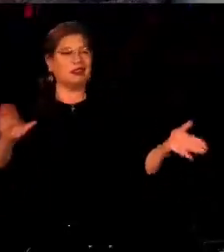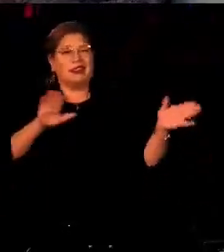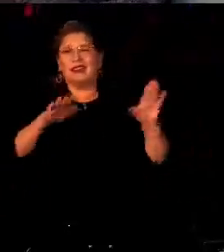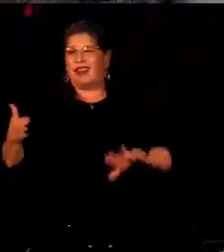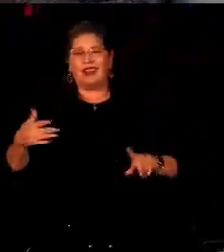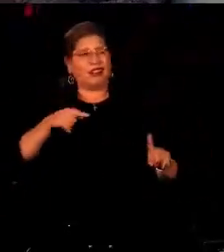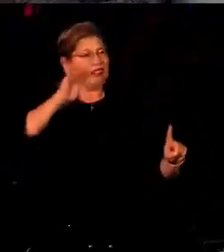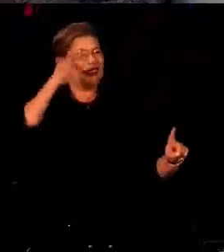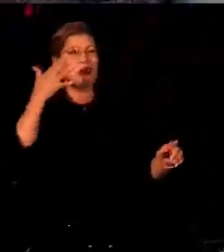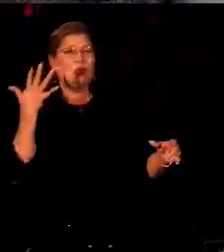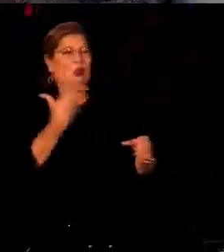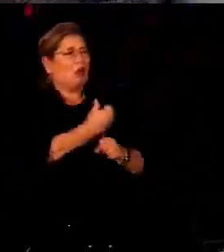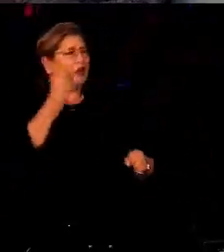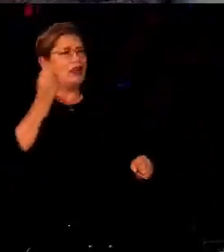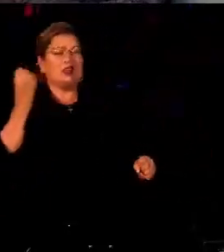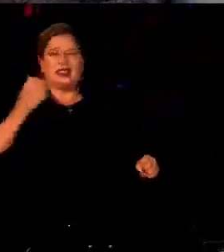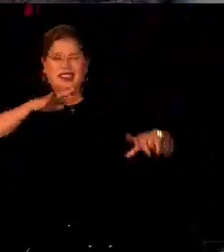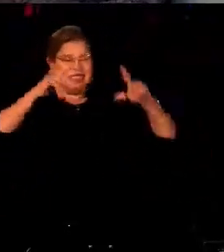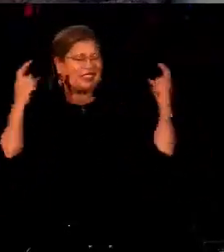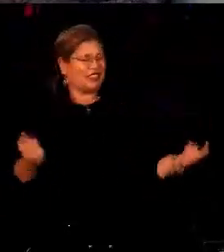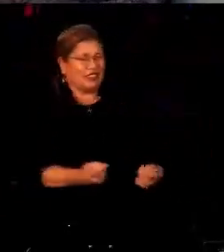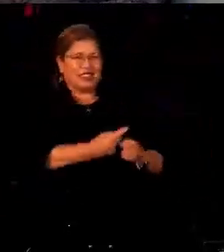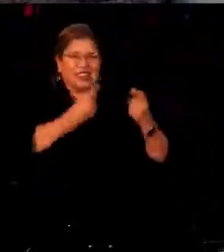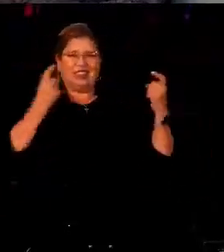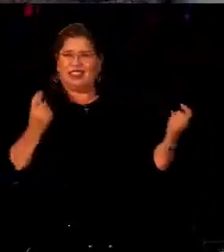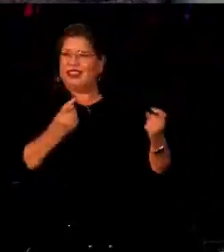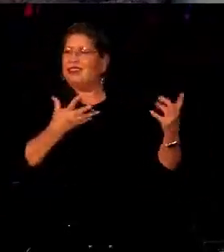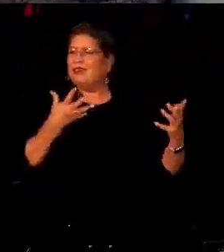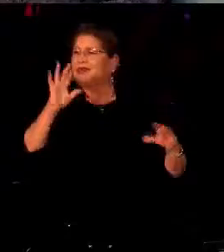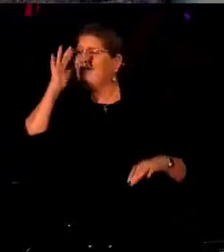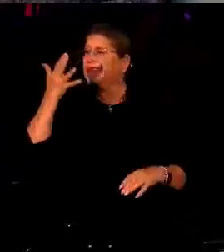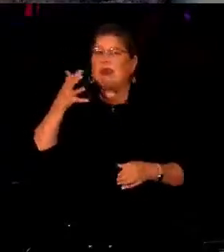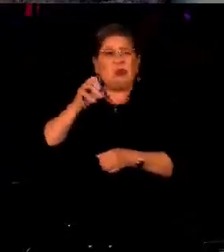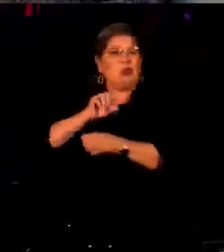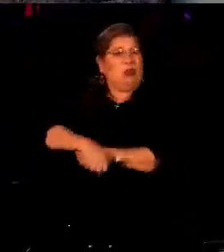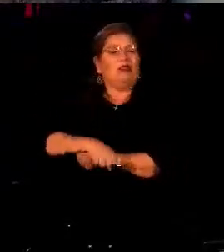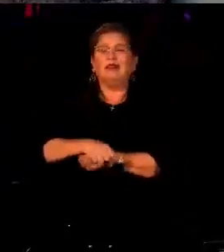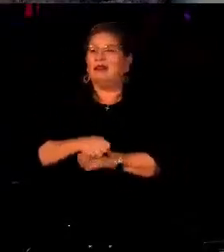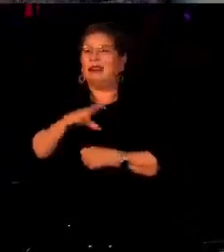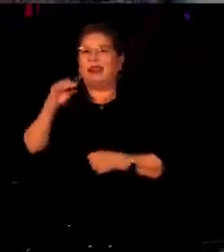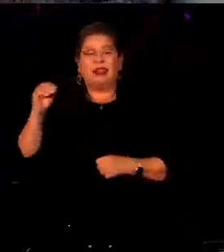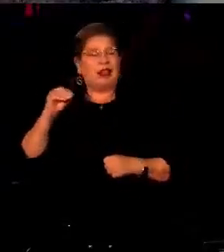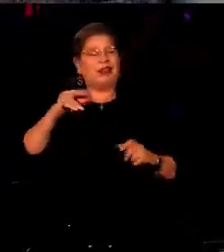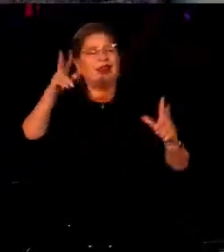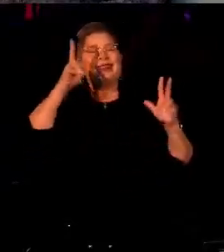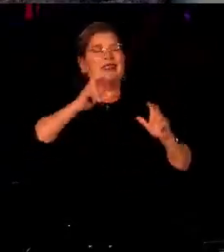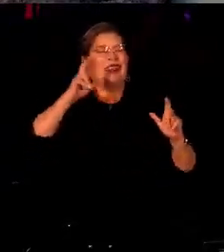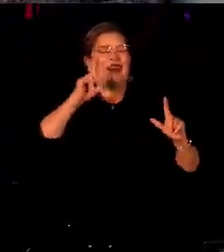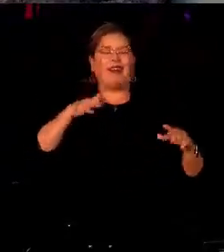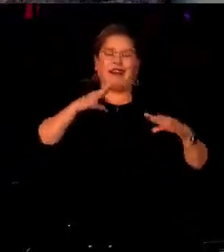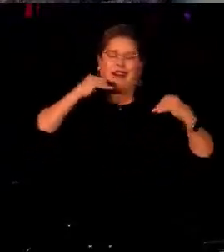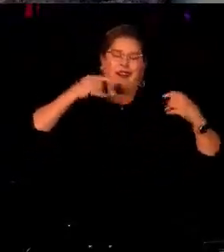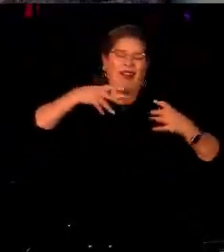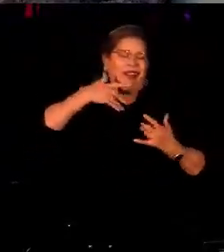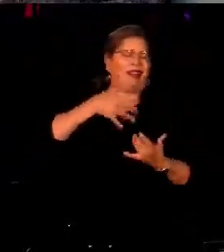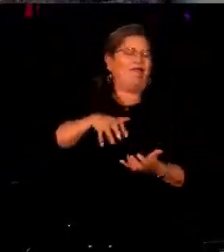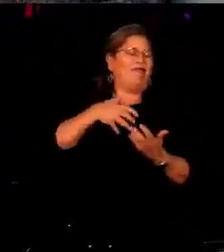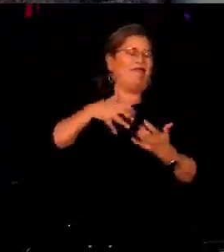won, sin has conquered, and Satan's just a laugh.